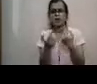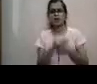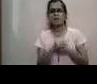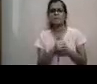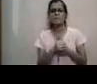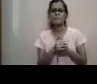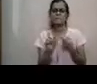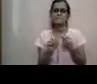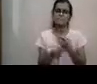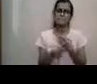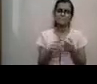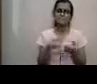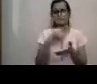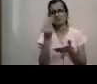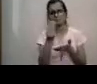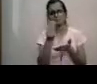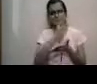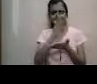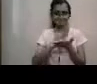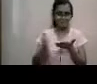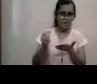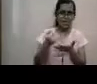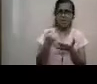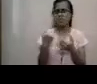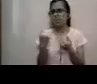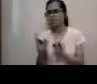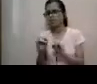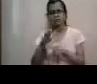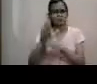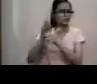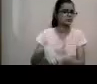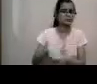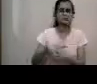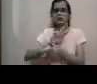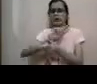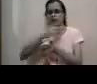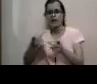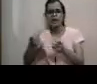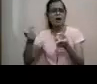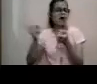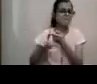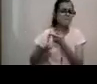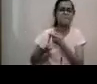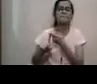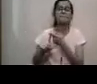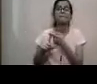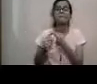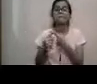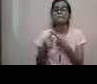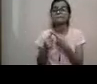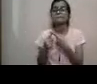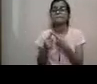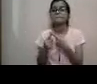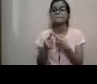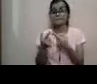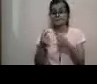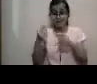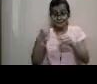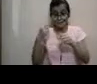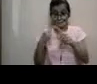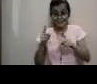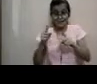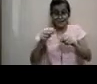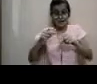can be rejected even when it is answering a genuine need. But for the action to be